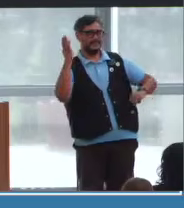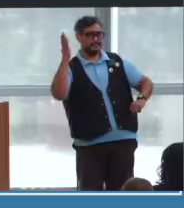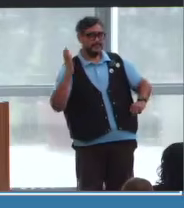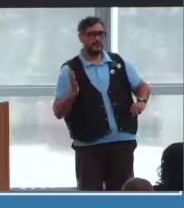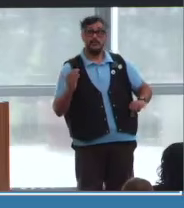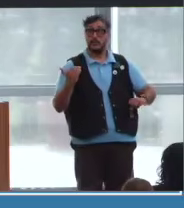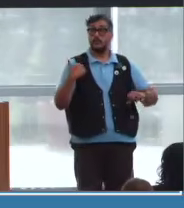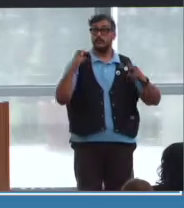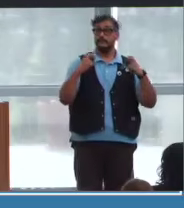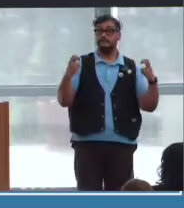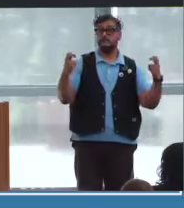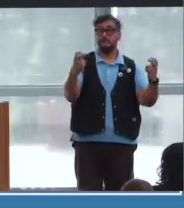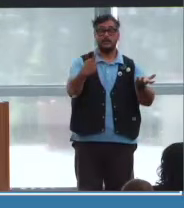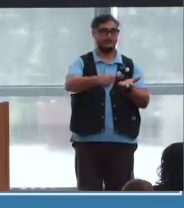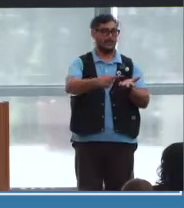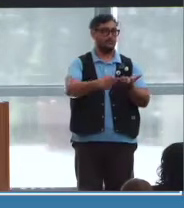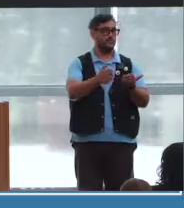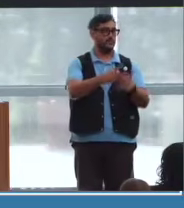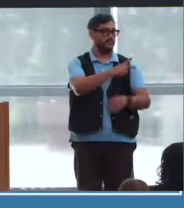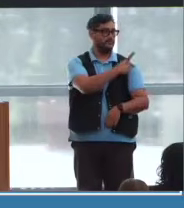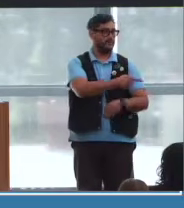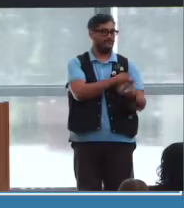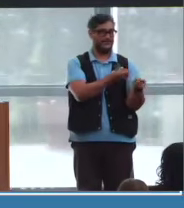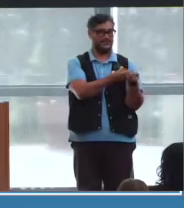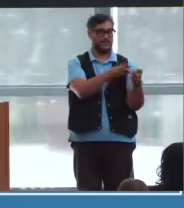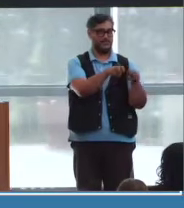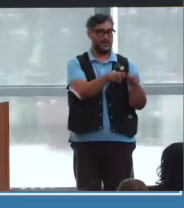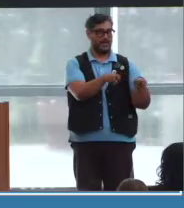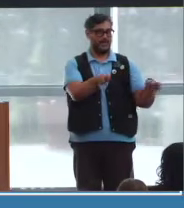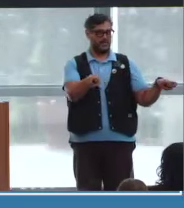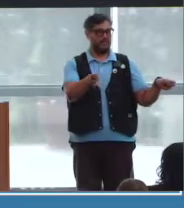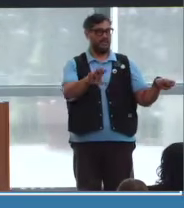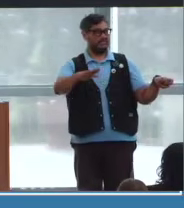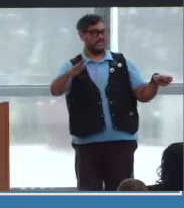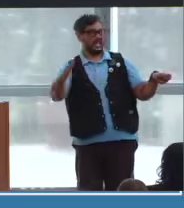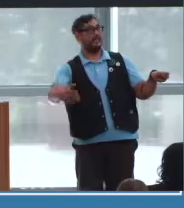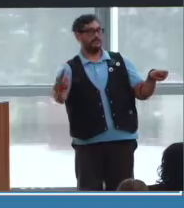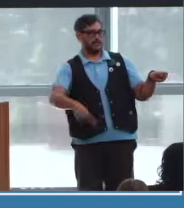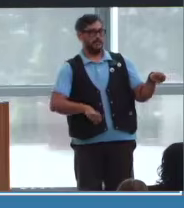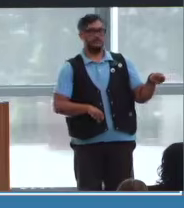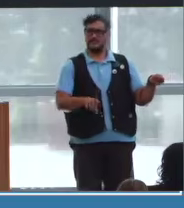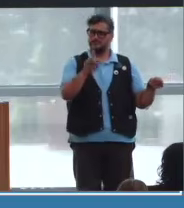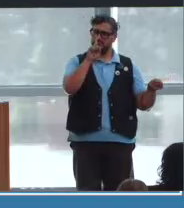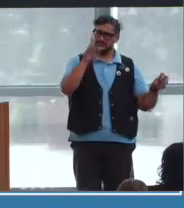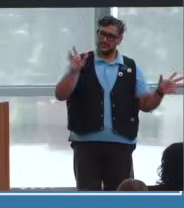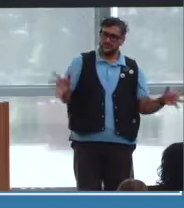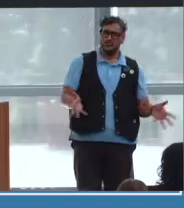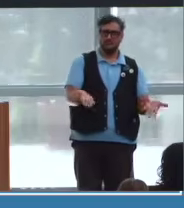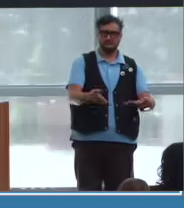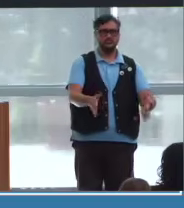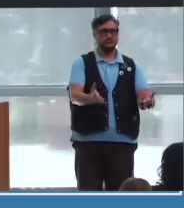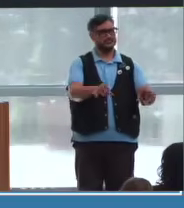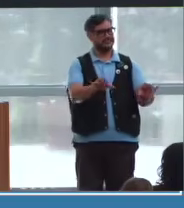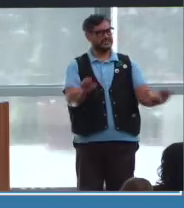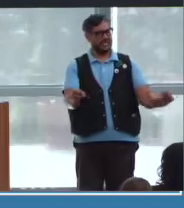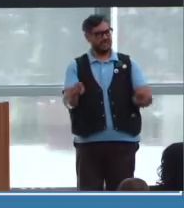we have a roundtable discussion with our patient advocacy panel at the end of the day. We really encourage you to stay. These